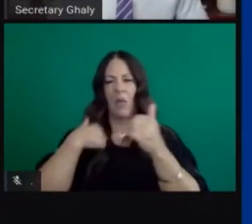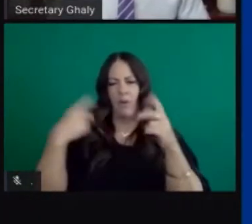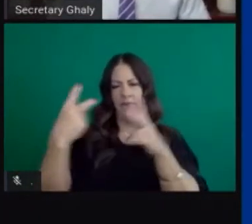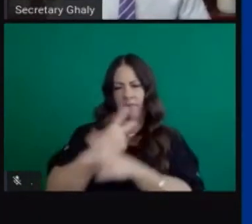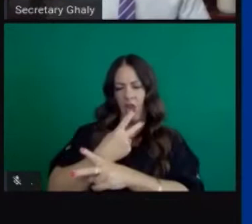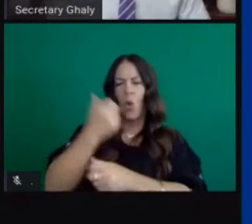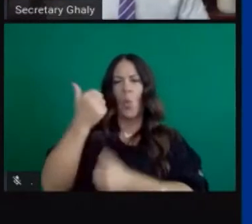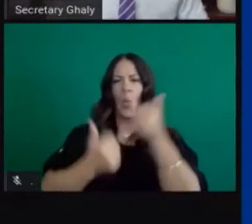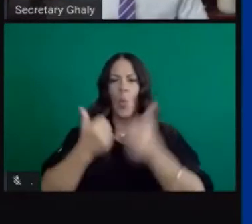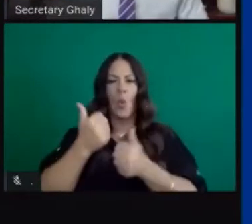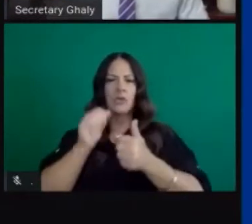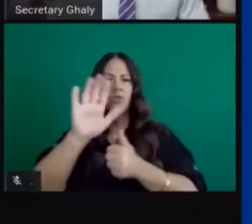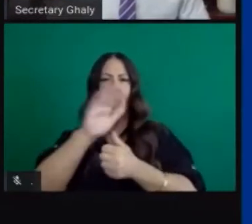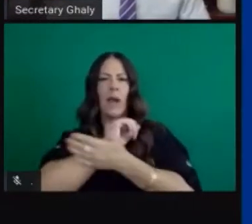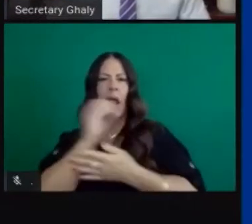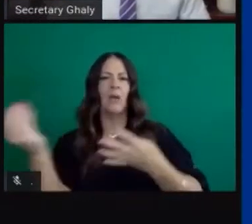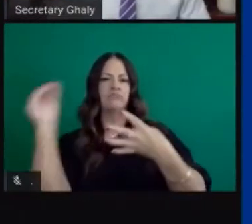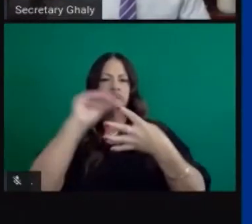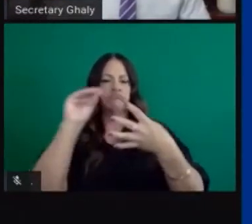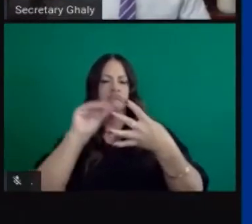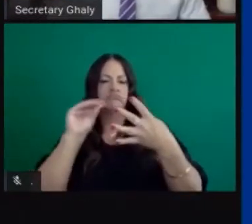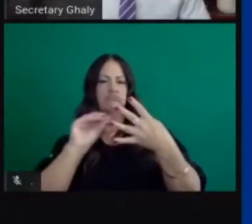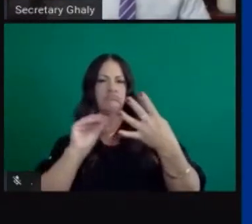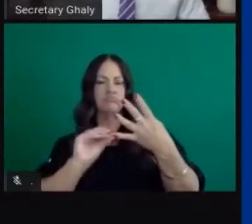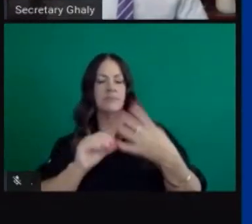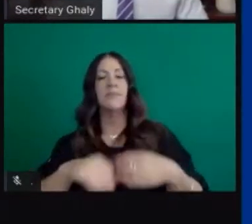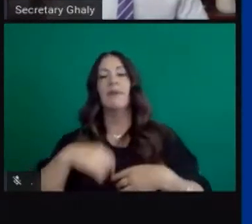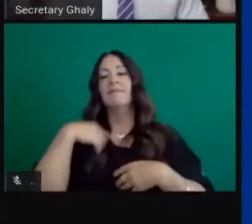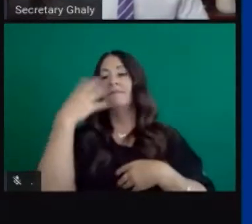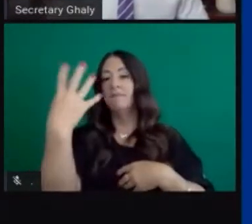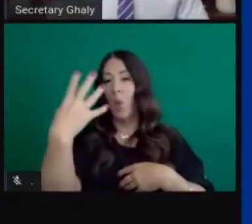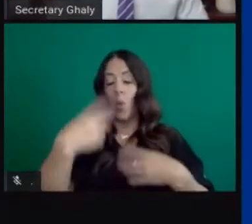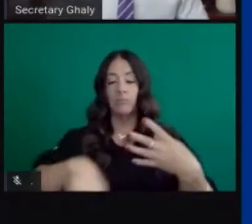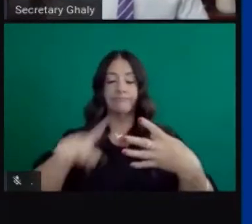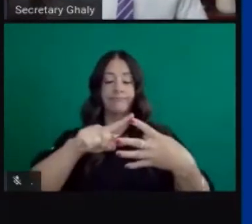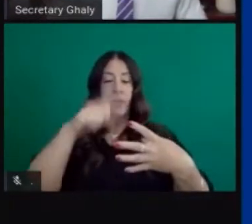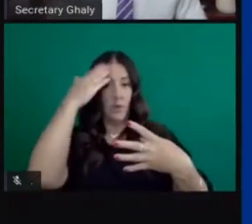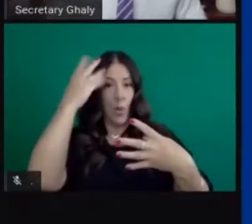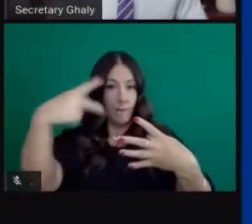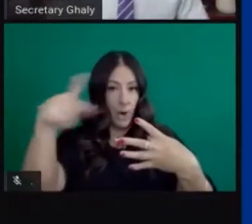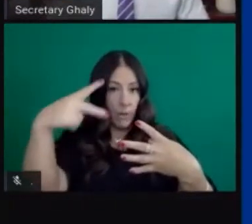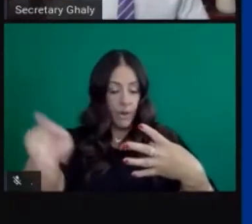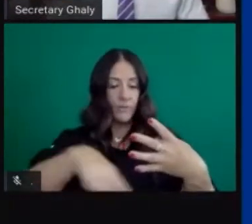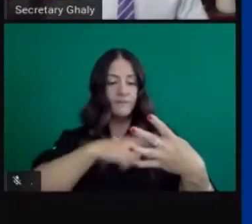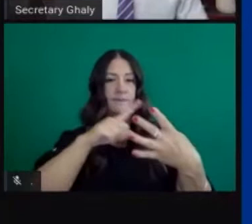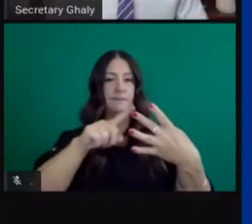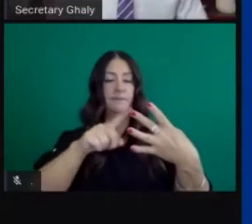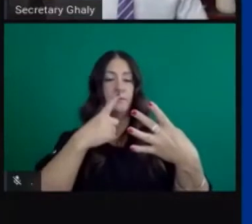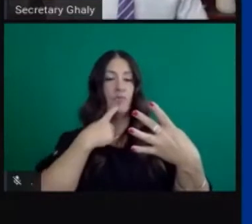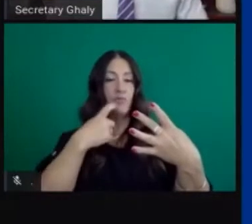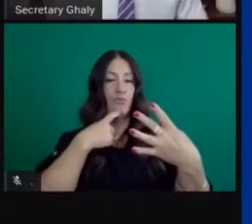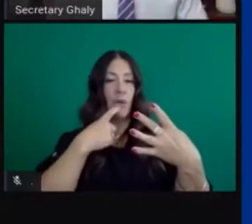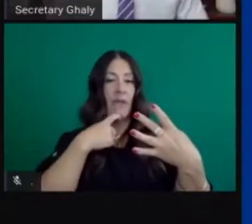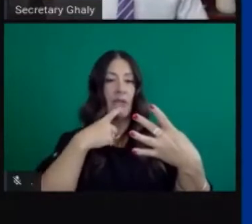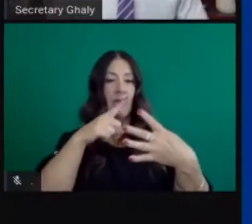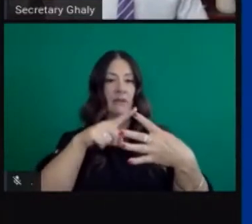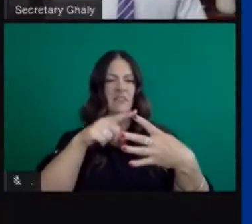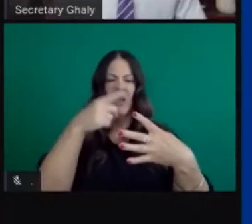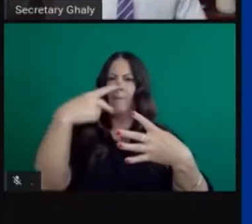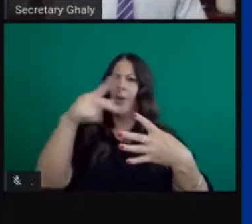So we have 4 tiers color-coded. We have the purple widespread, we have red substantial